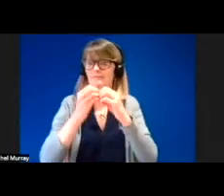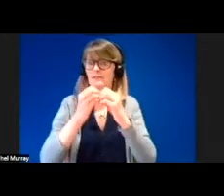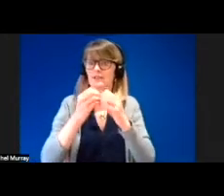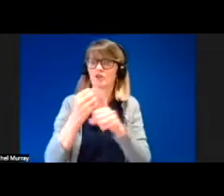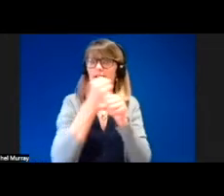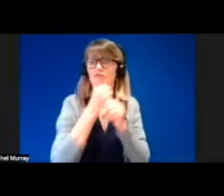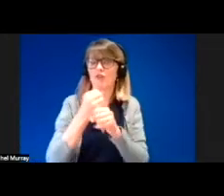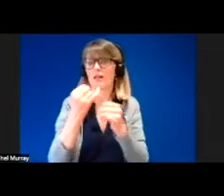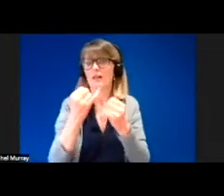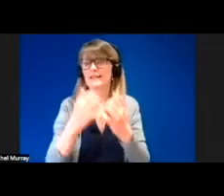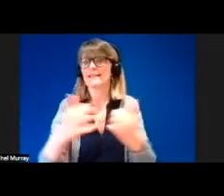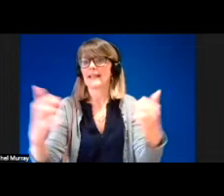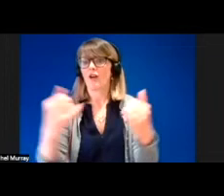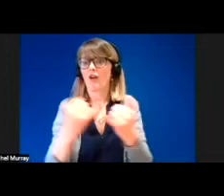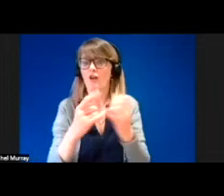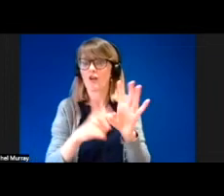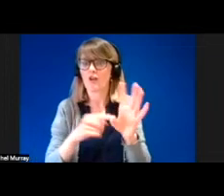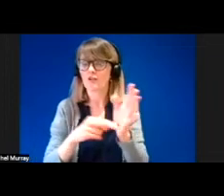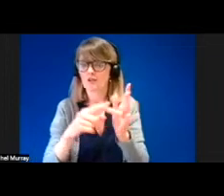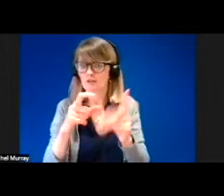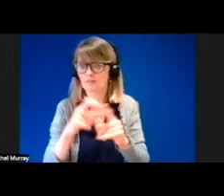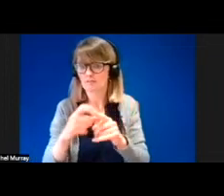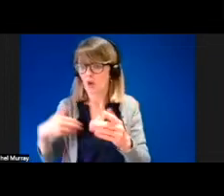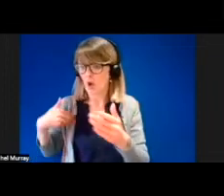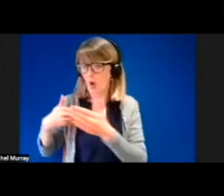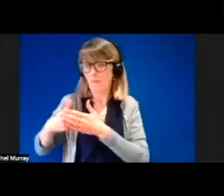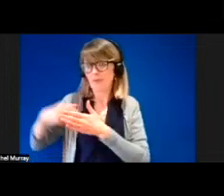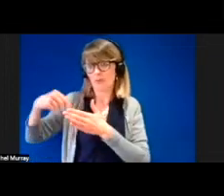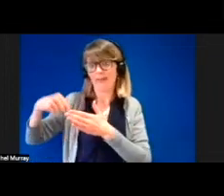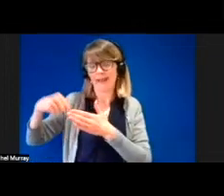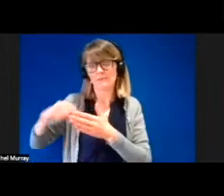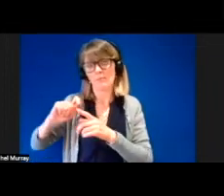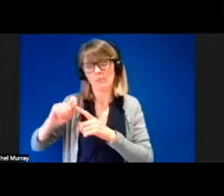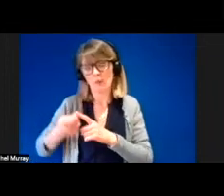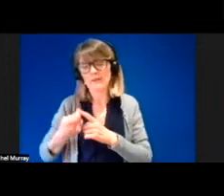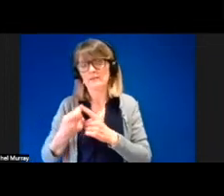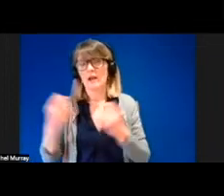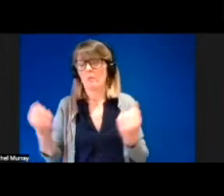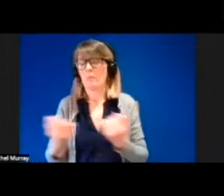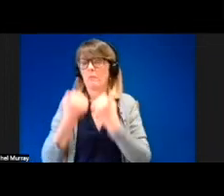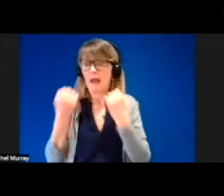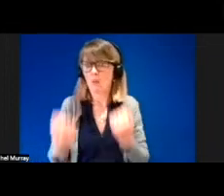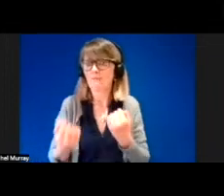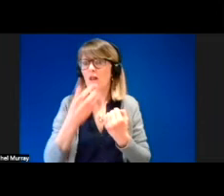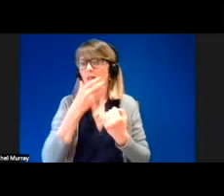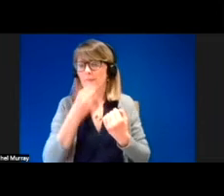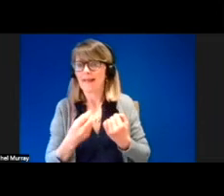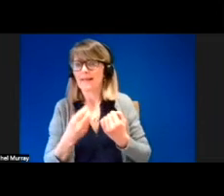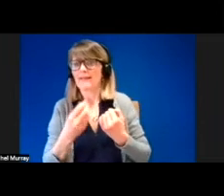to then, powerful patrons and male bishops and priests, together with